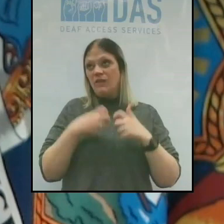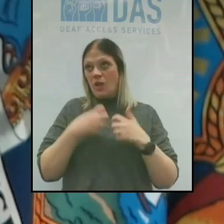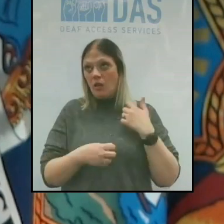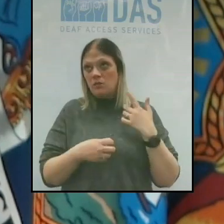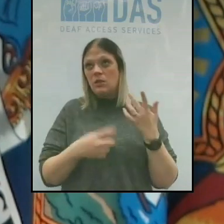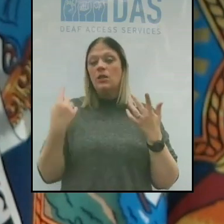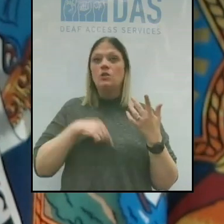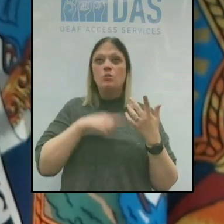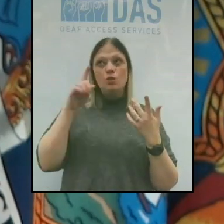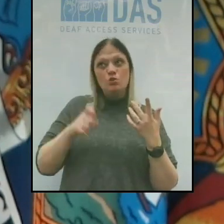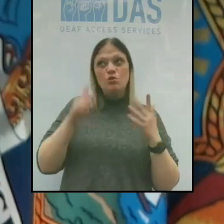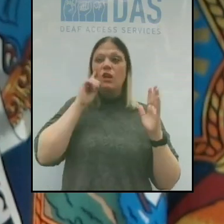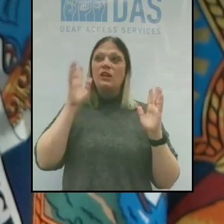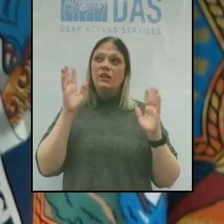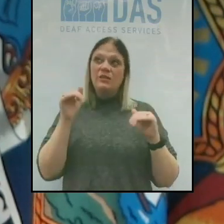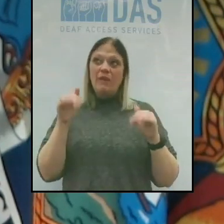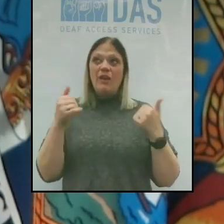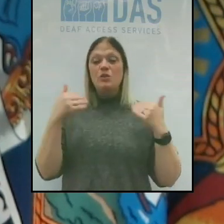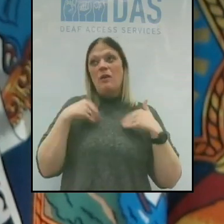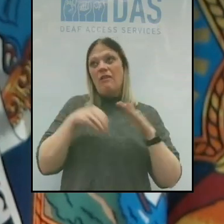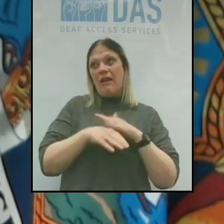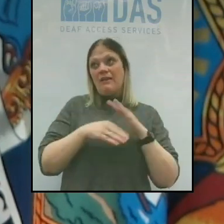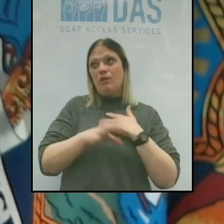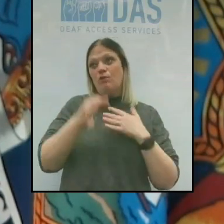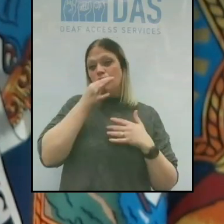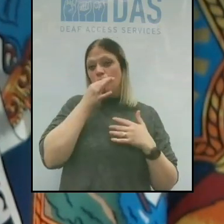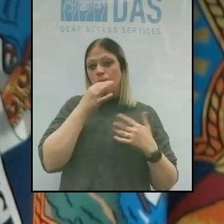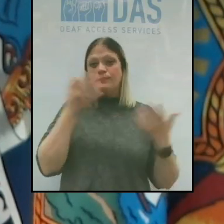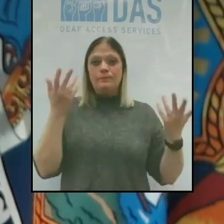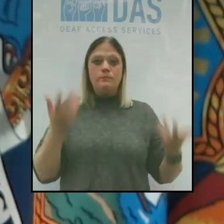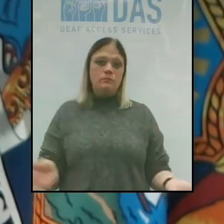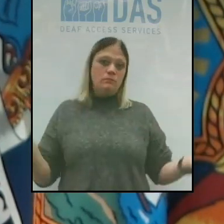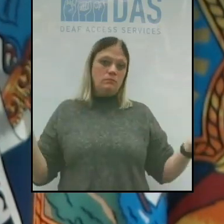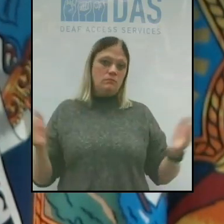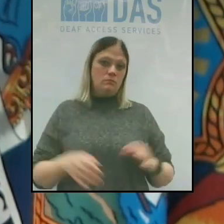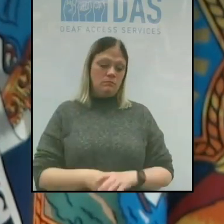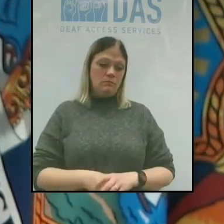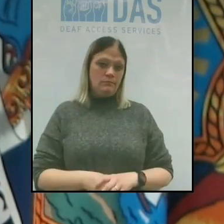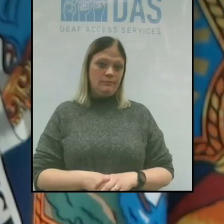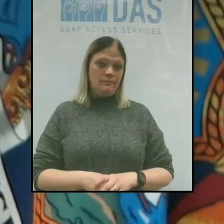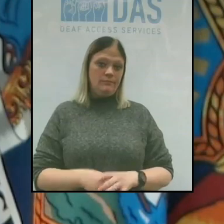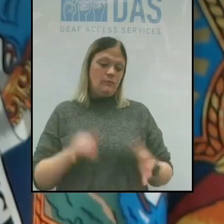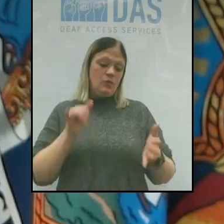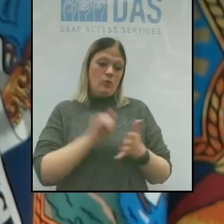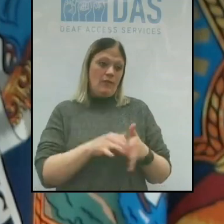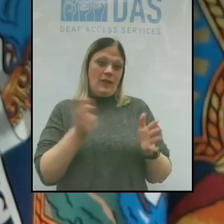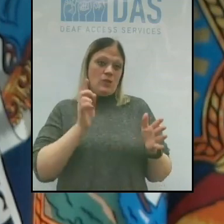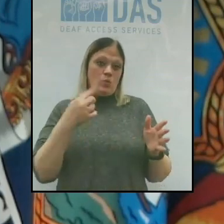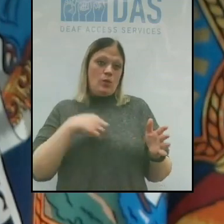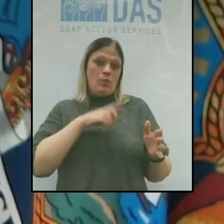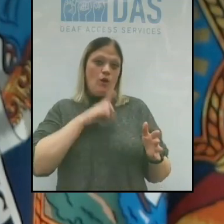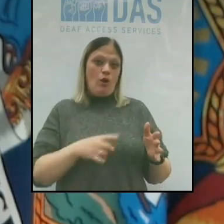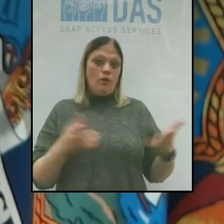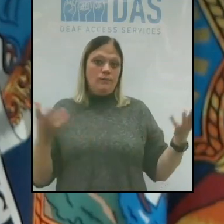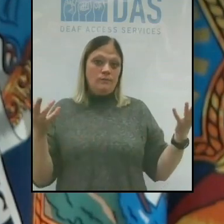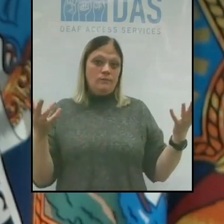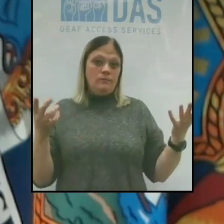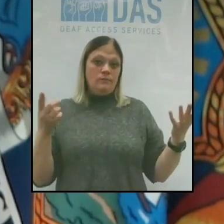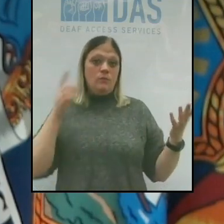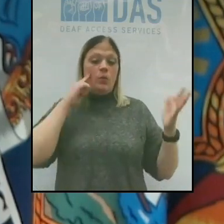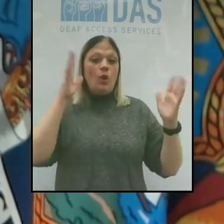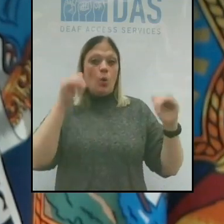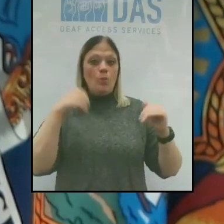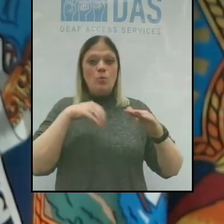and we should expect to have access to it soon. So I know that's where we are. We're, again, we're hoping to have